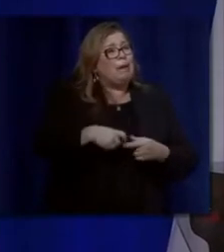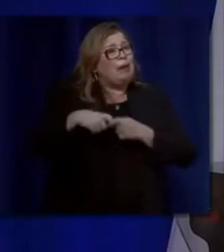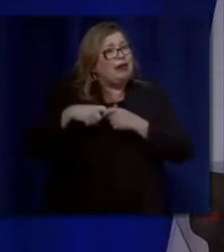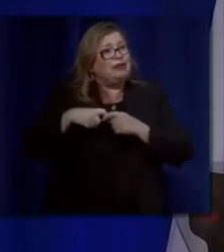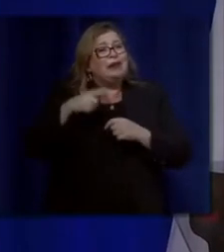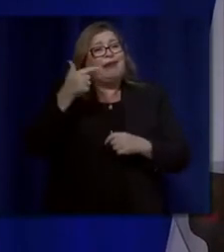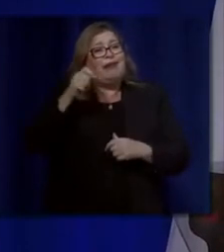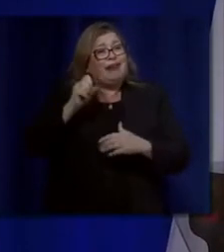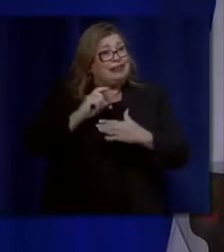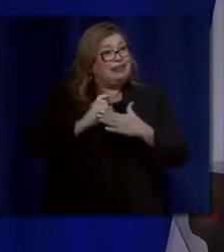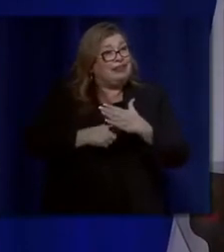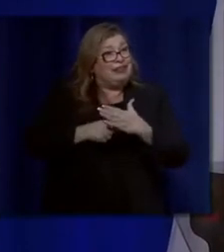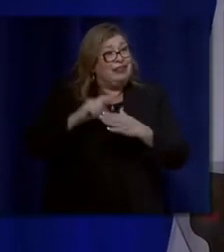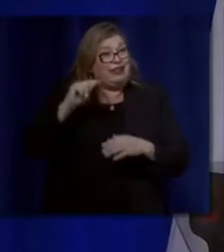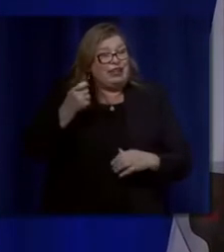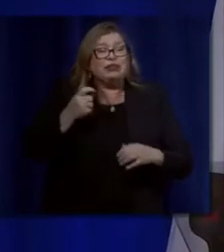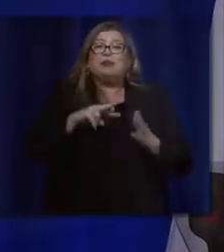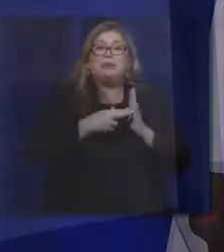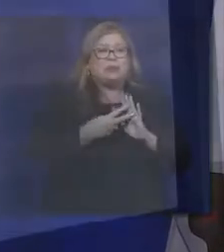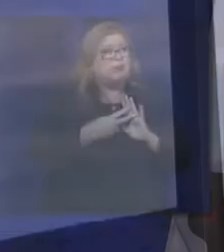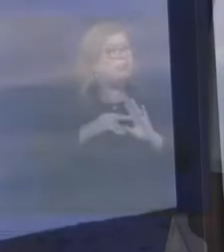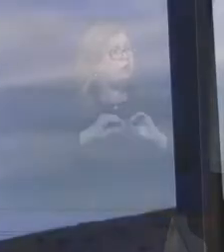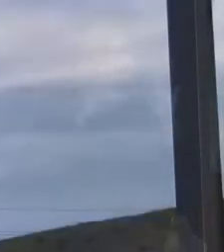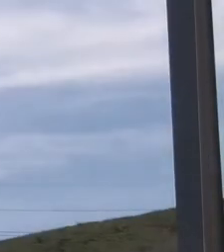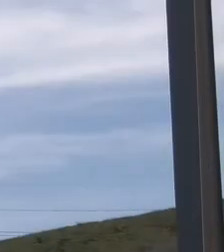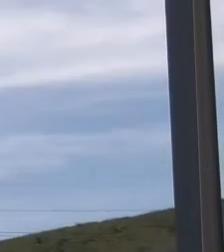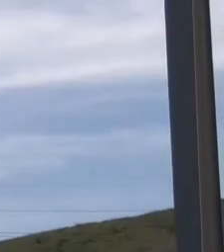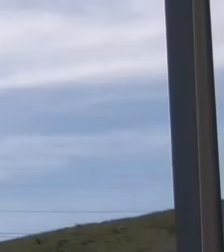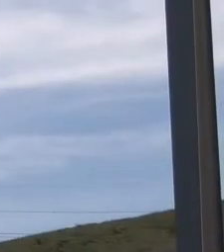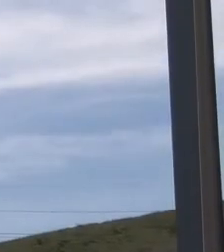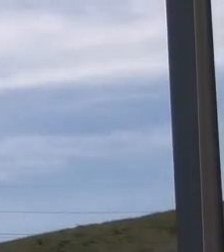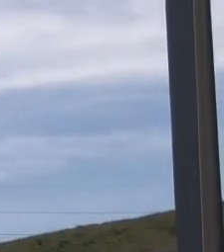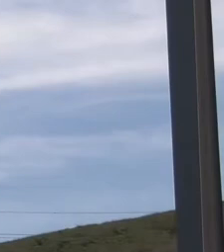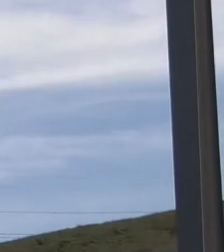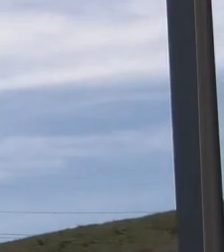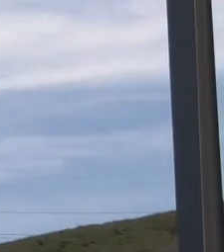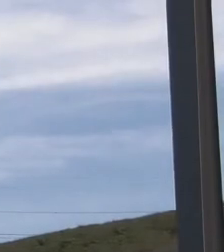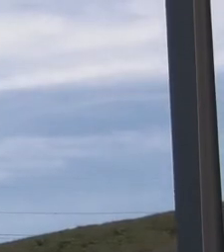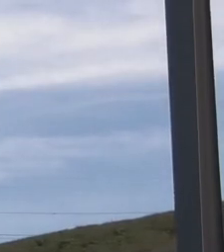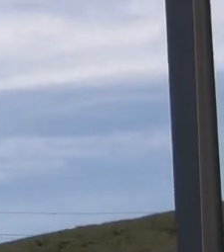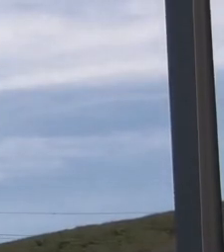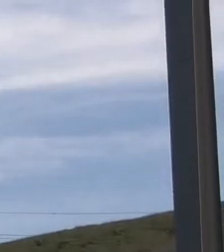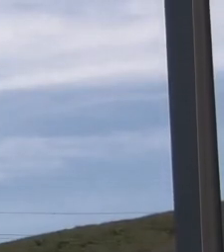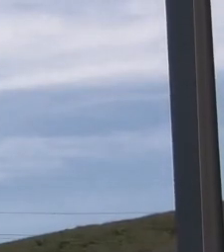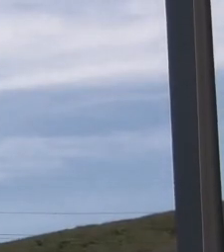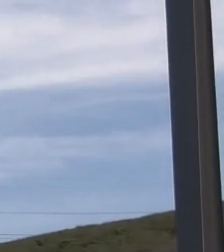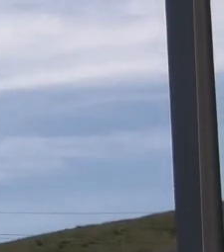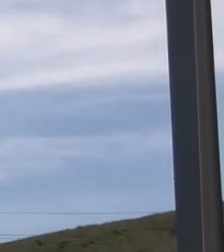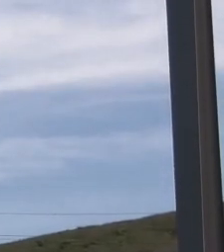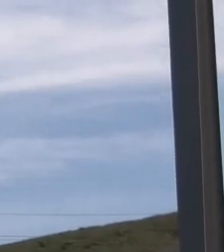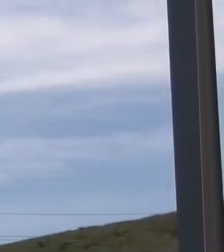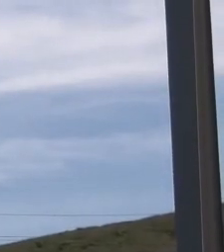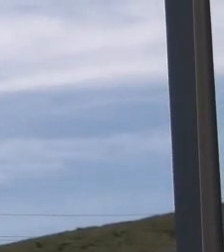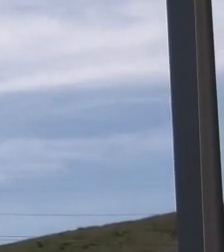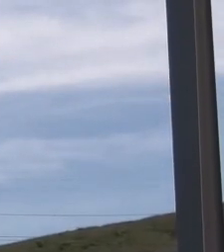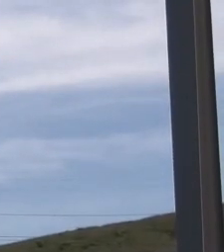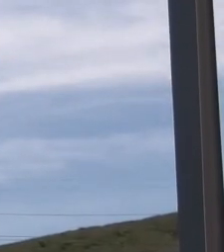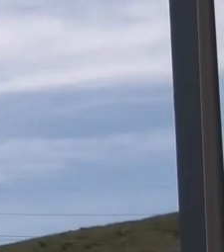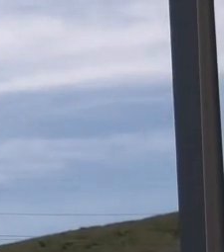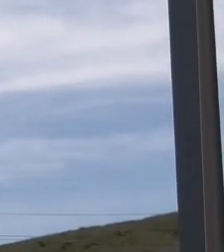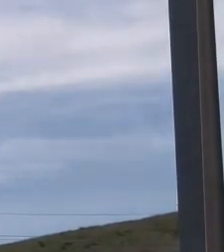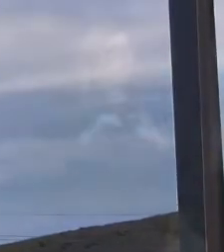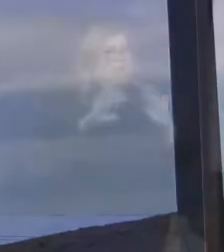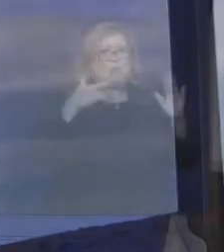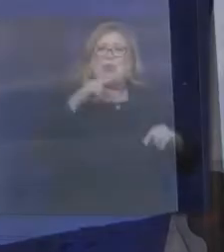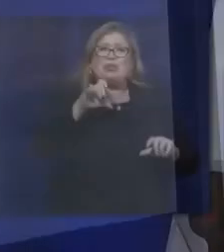Now, it's clear we have to go farther. For some people, it's straining budgets and fraying